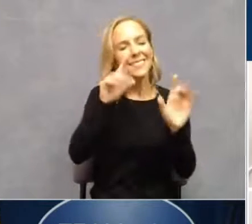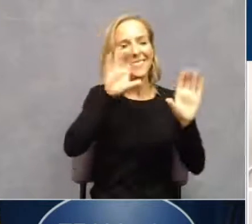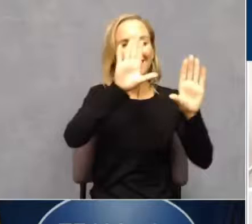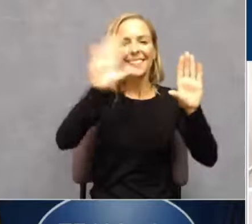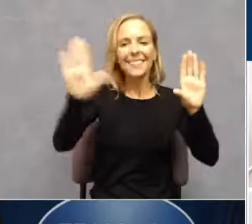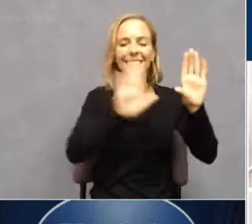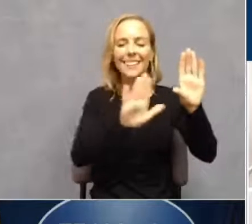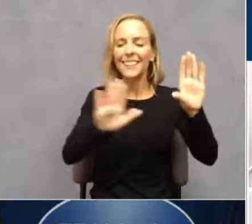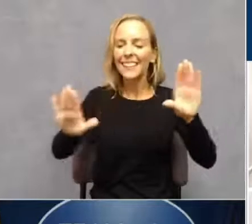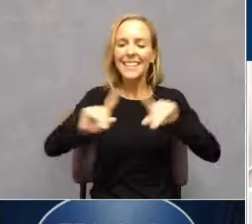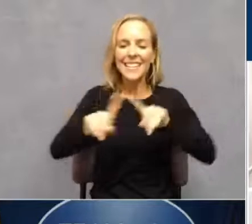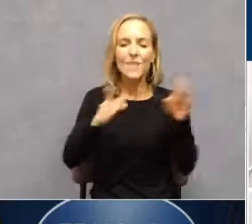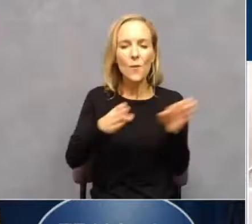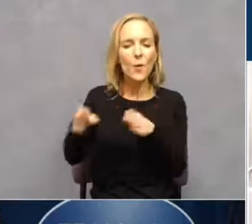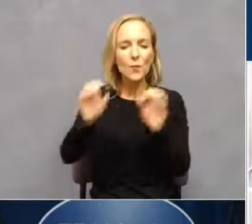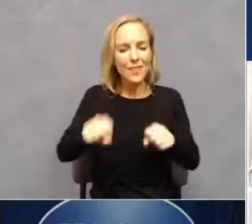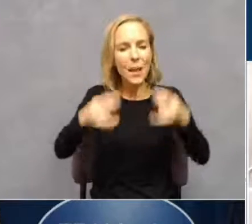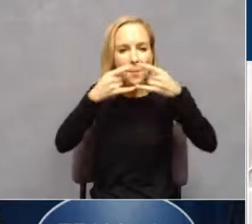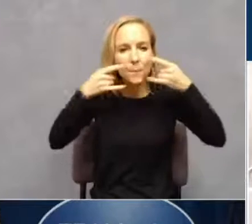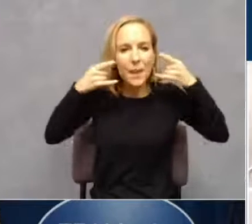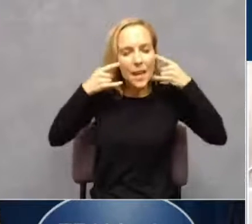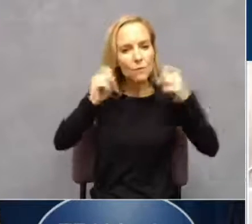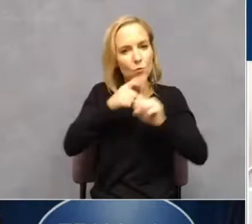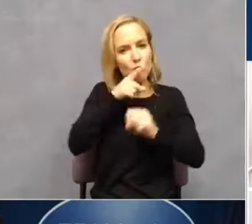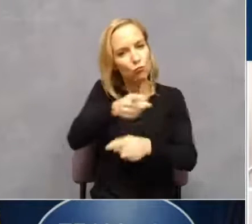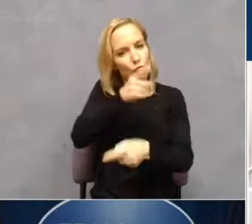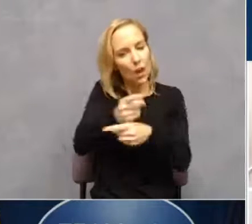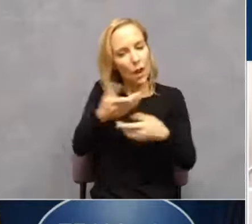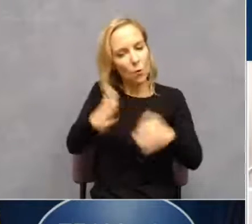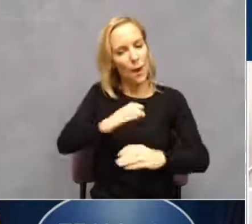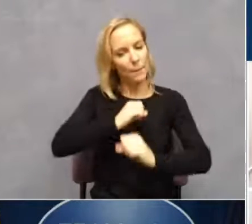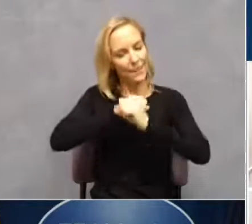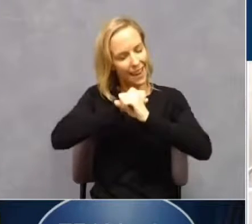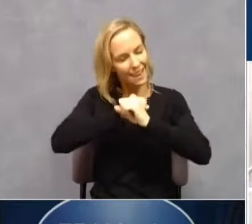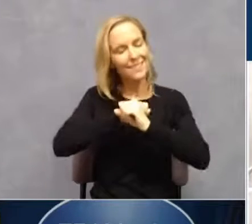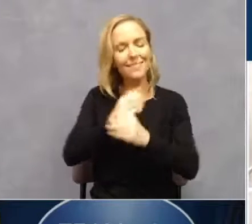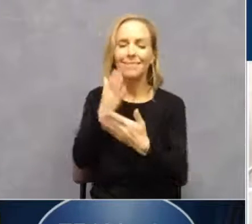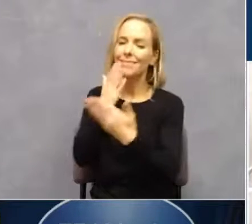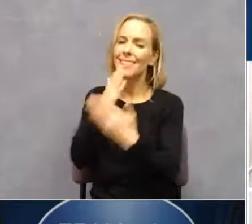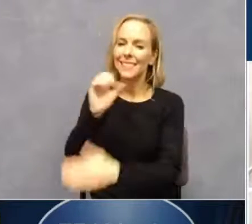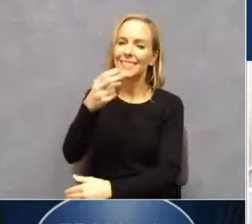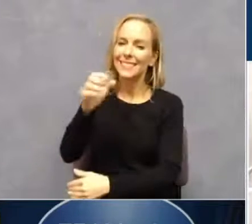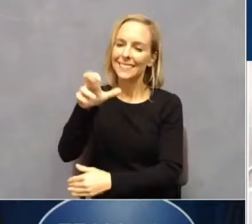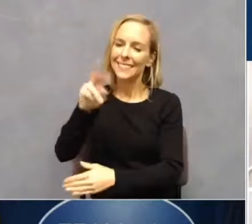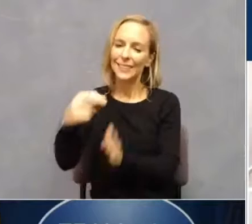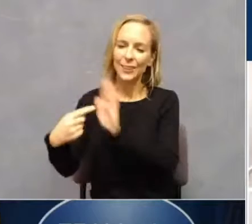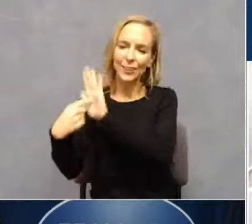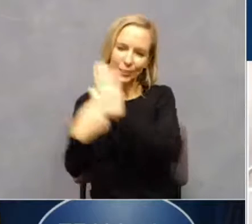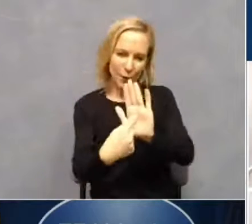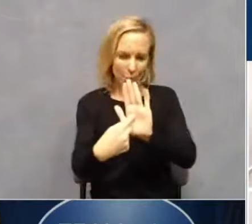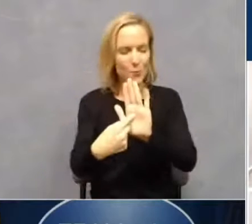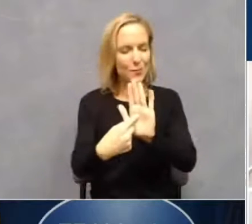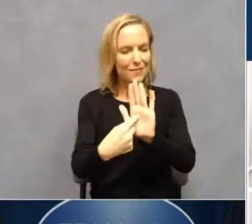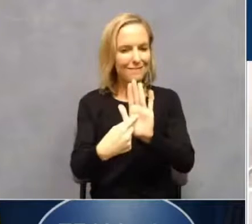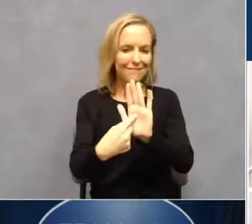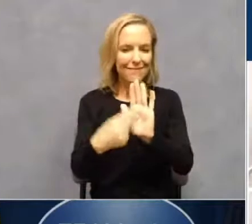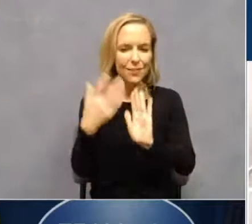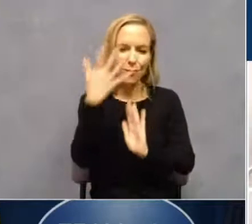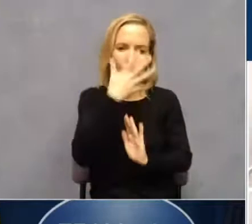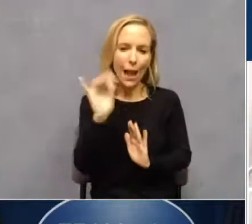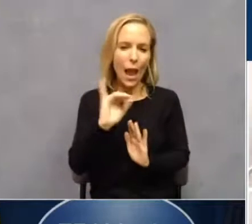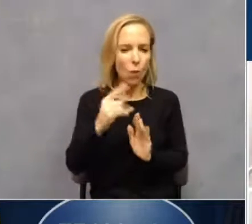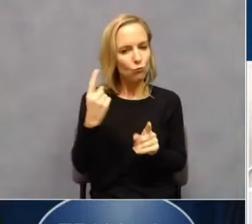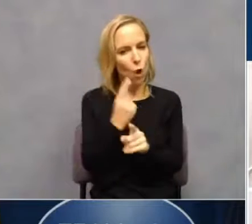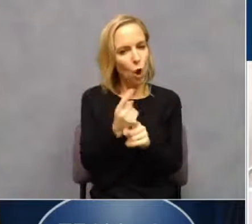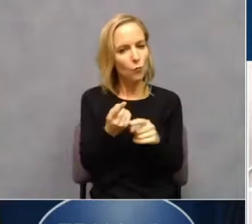to make sure that you are protected. So we appreciate Shannon helping to use this cute guy as an example for wearing your mask properly.